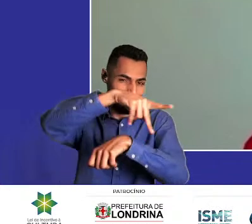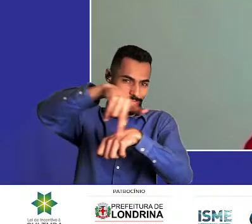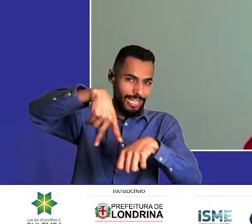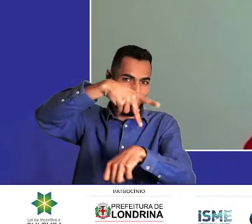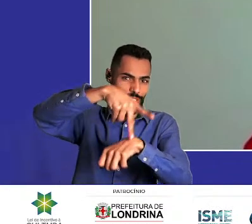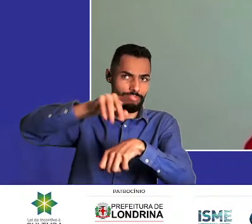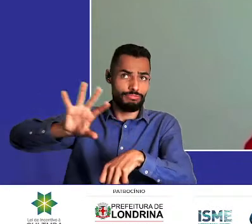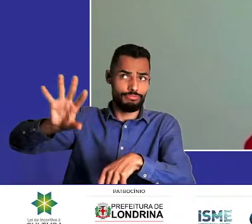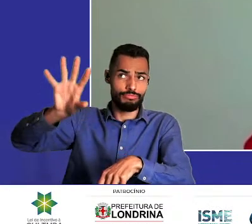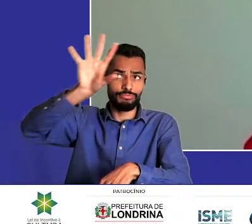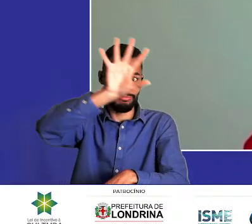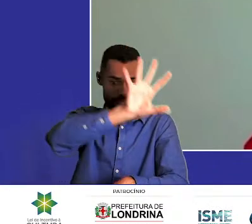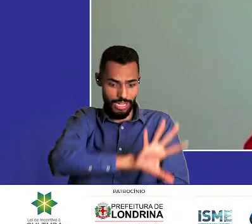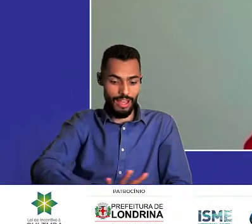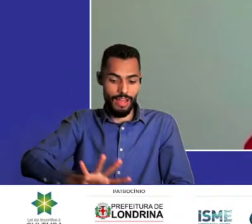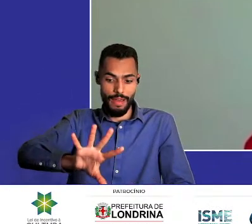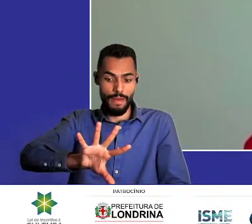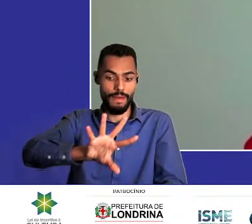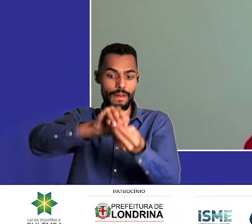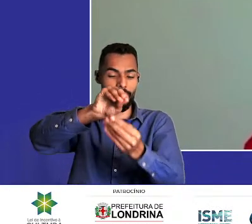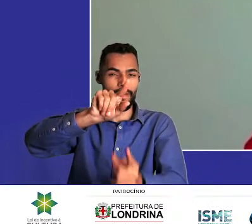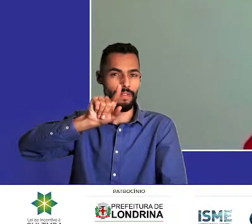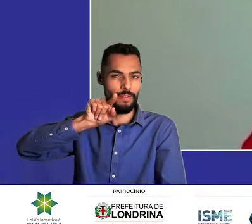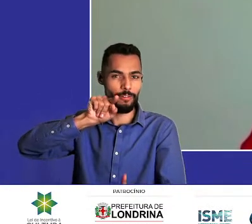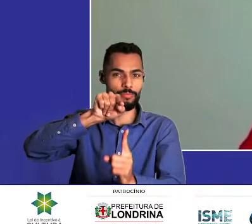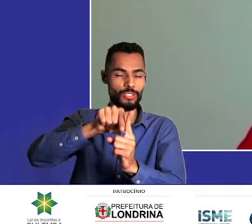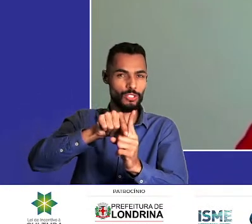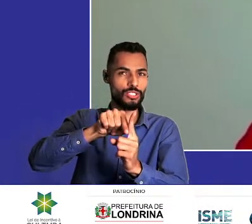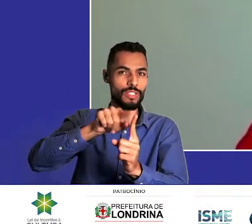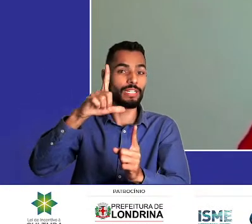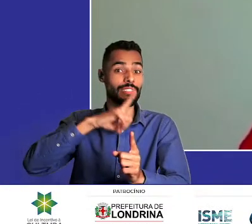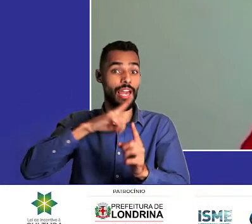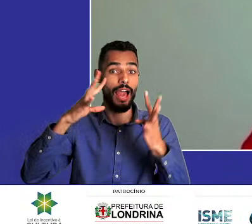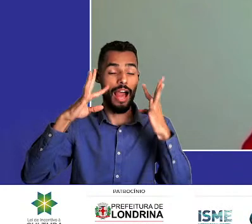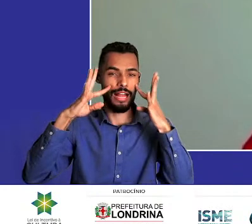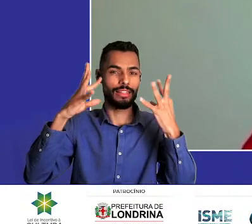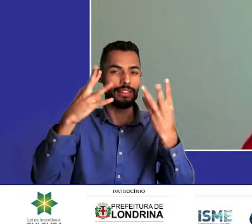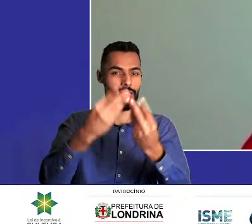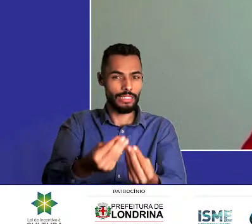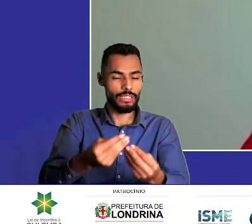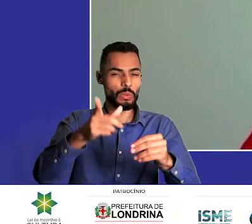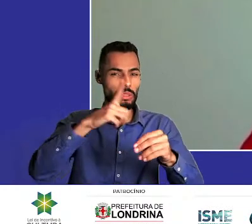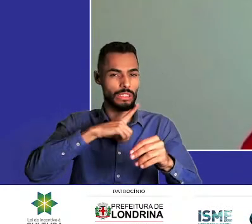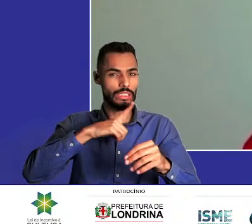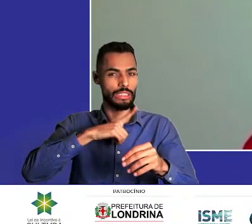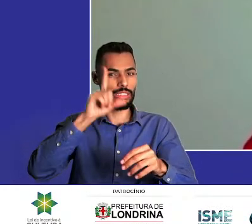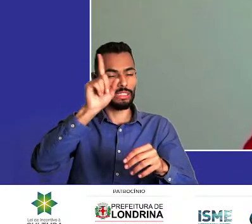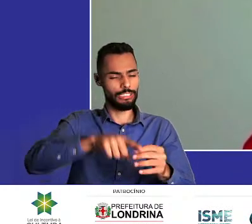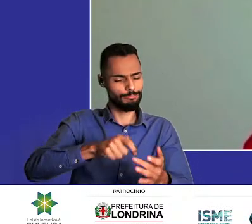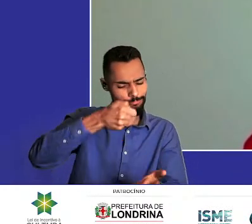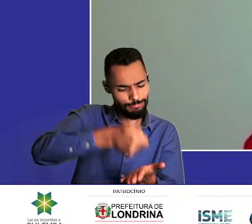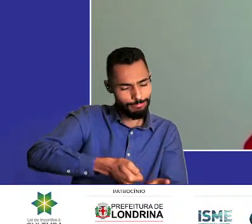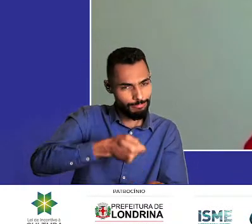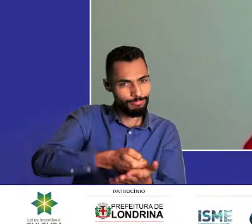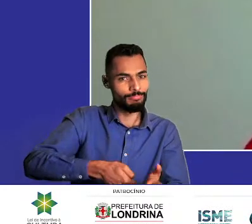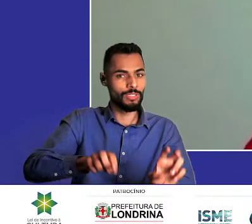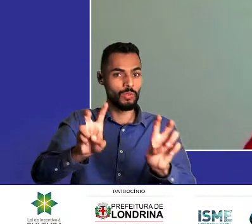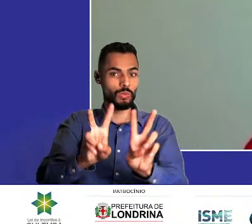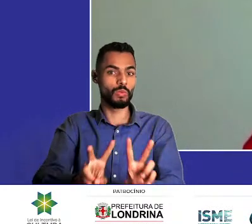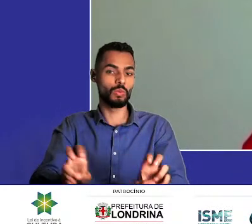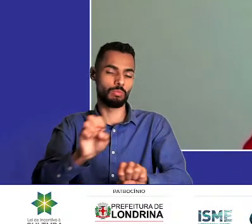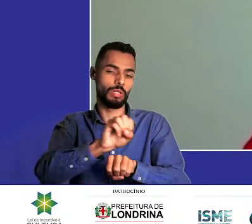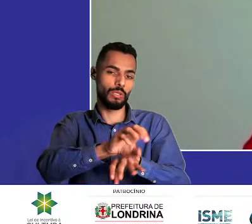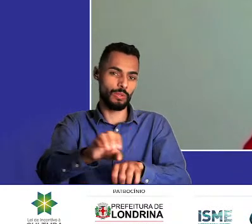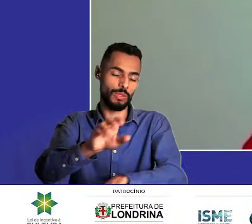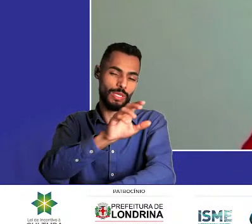consistent direction and purpose to inclusive music education. And that is why